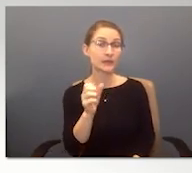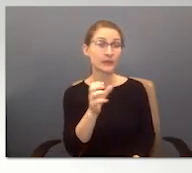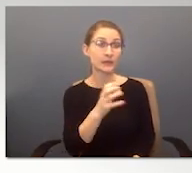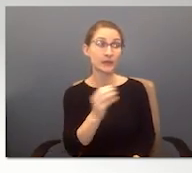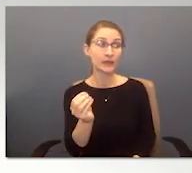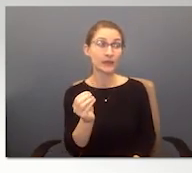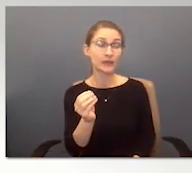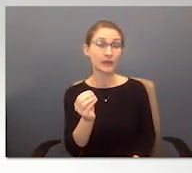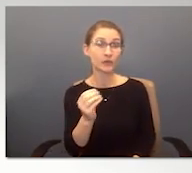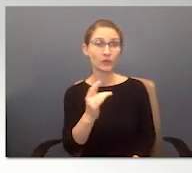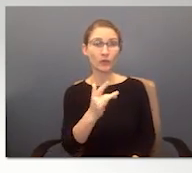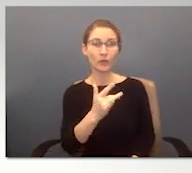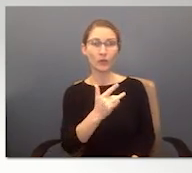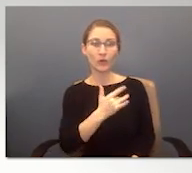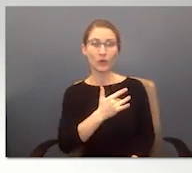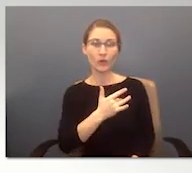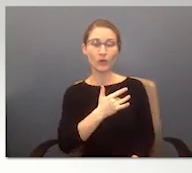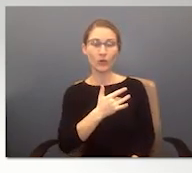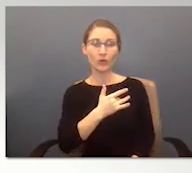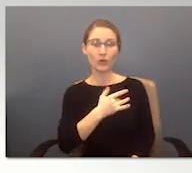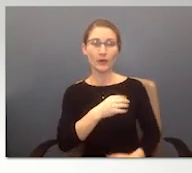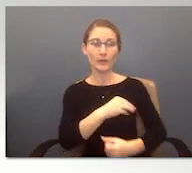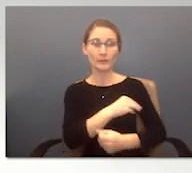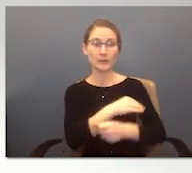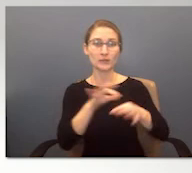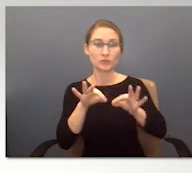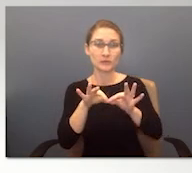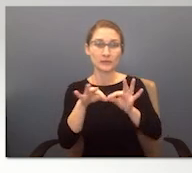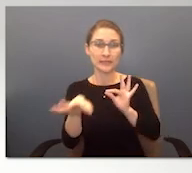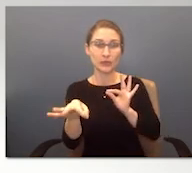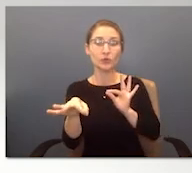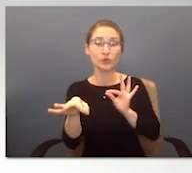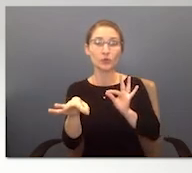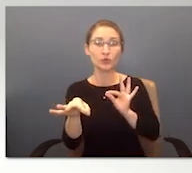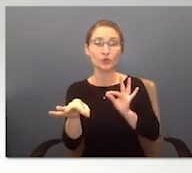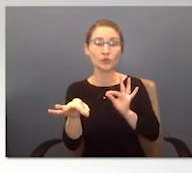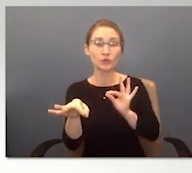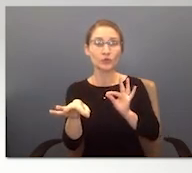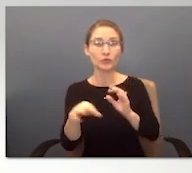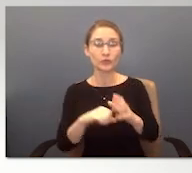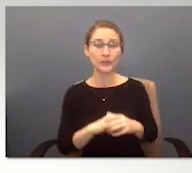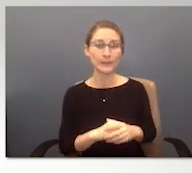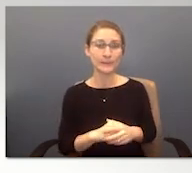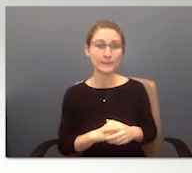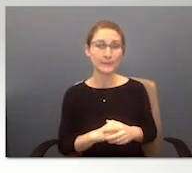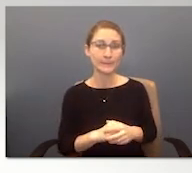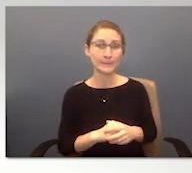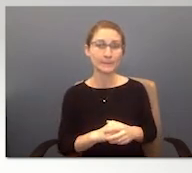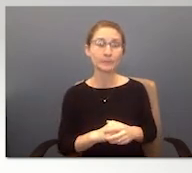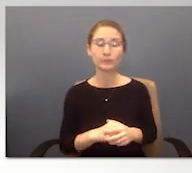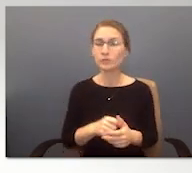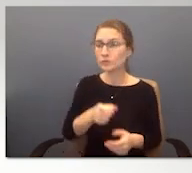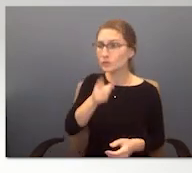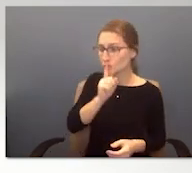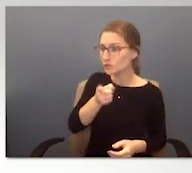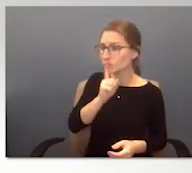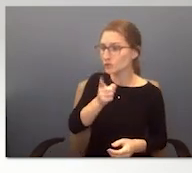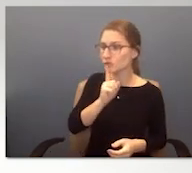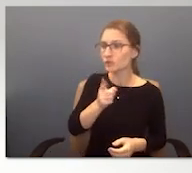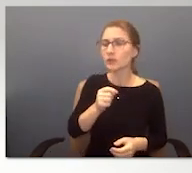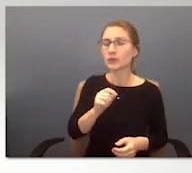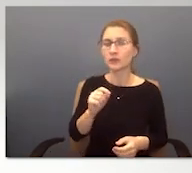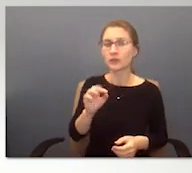she has a part of hospice care as well. She has a very rare disorder called the Cardi syndrome. Mm-hmm. Only Sure. 200 kids in the world.